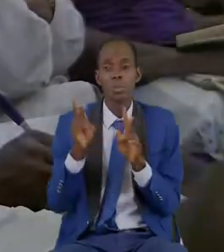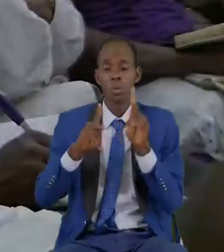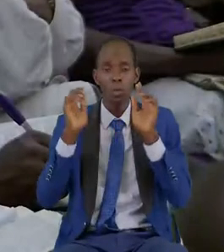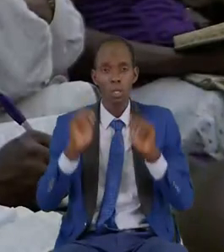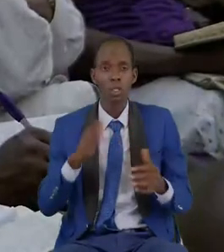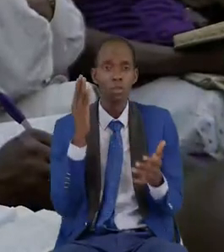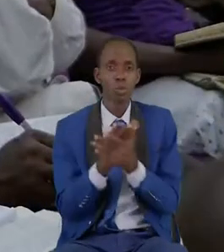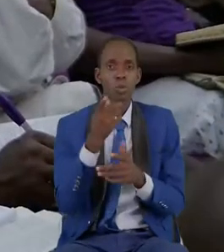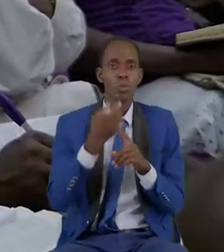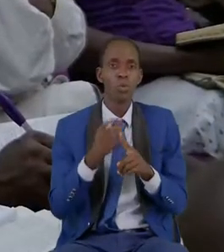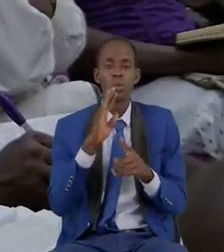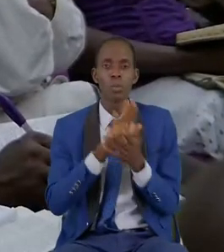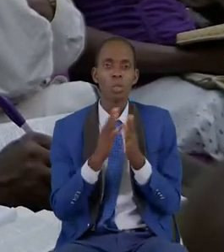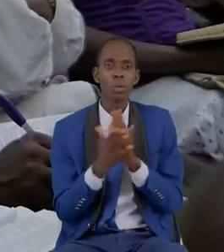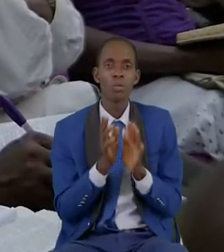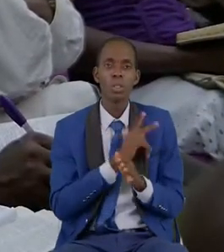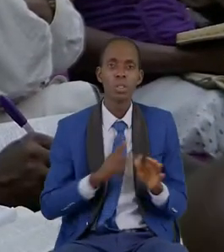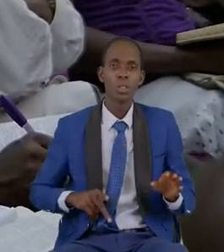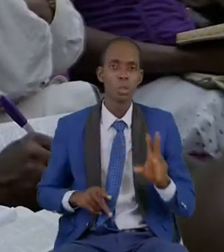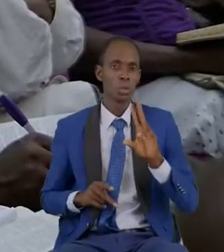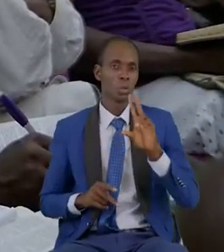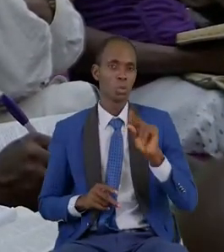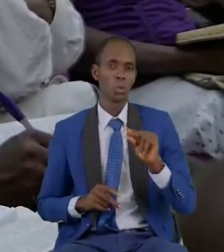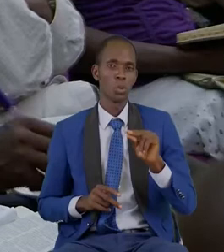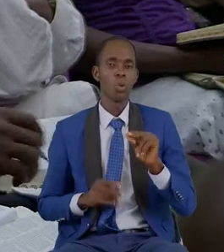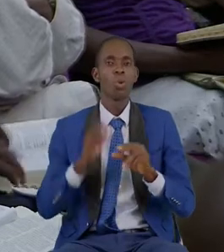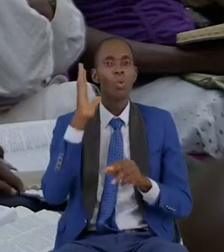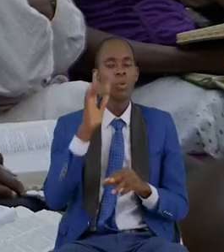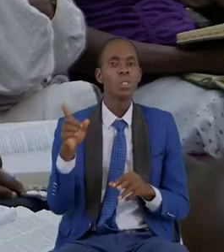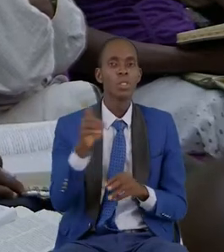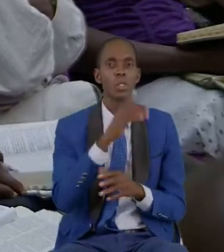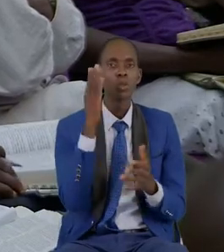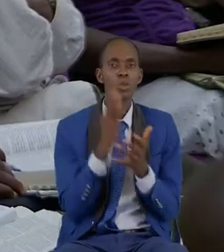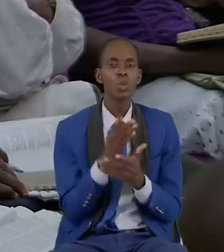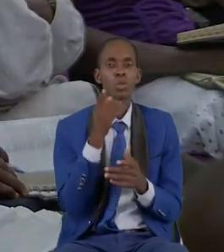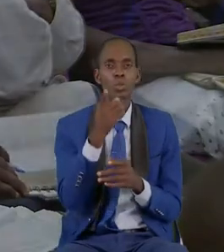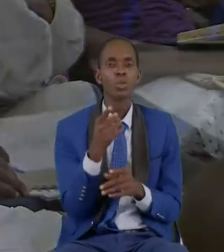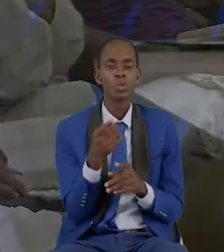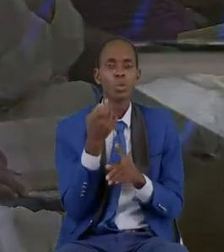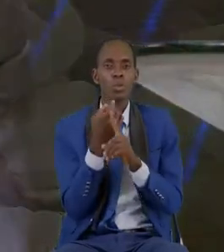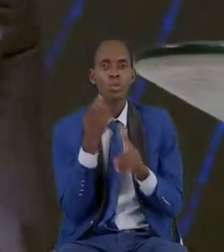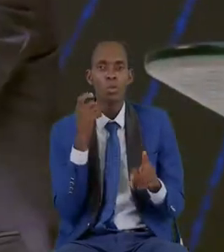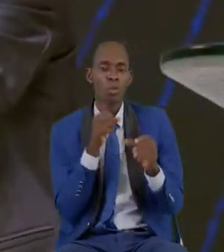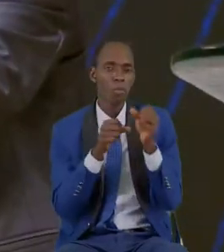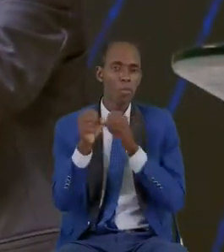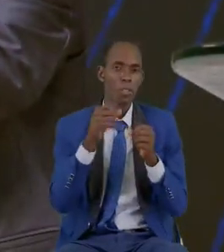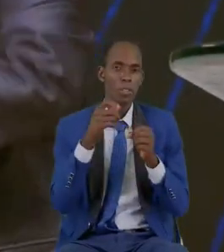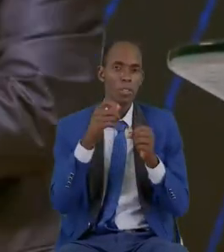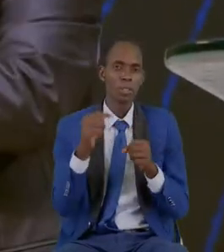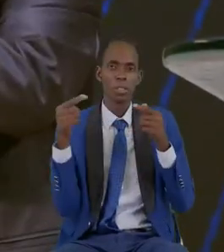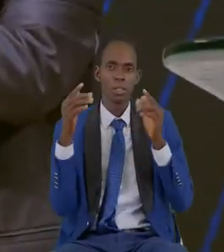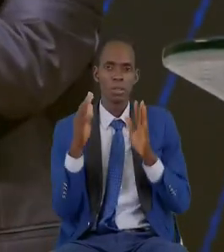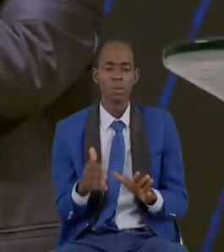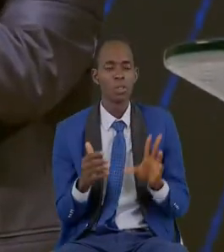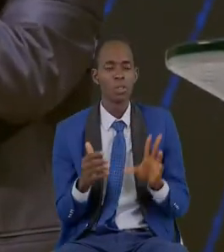fight him instead of fighting the Philistines? No, they will not. Even if they ran away from you and left you